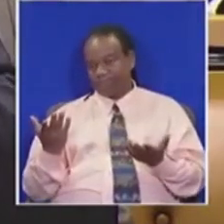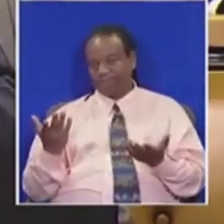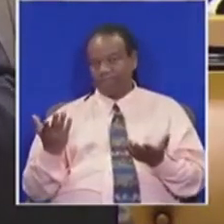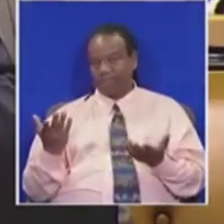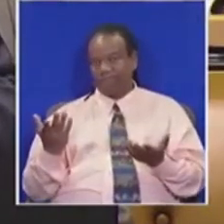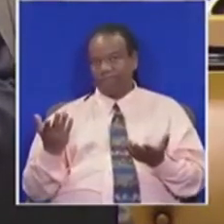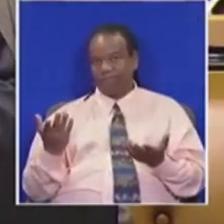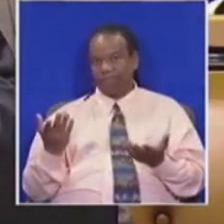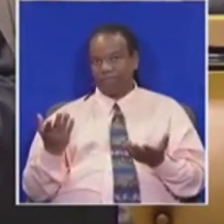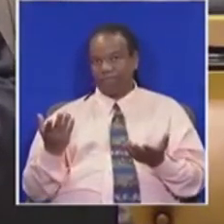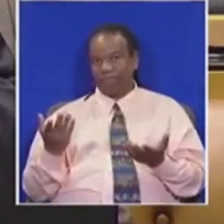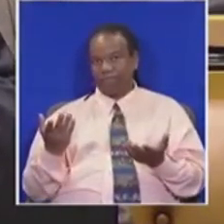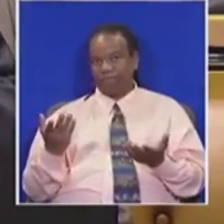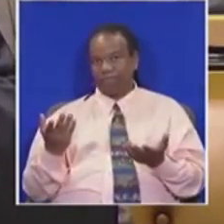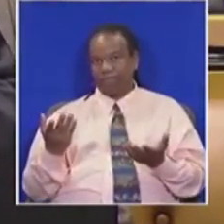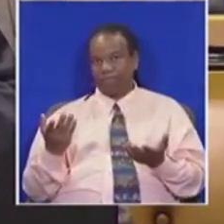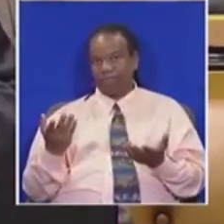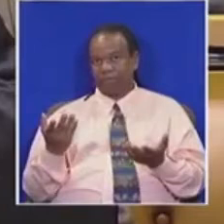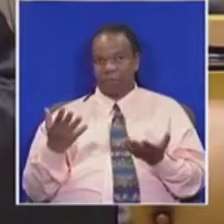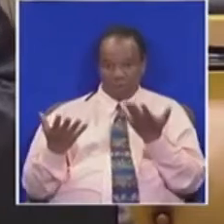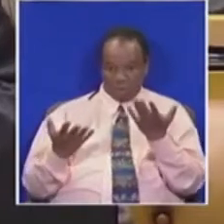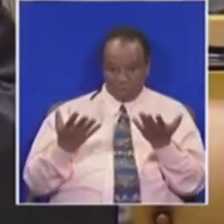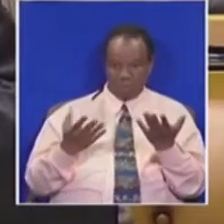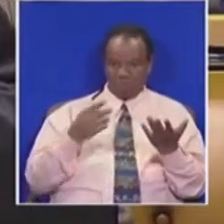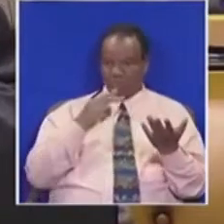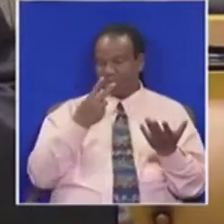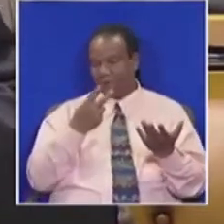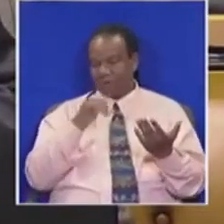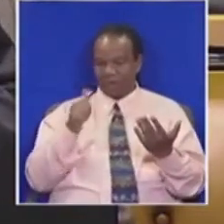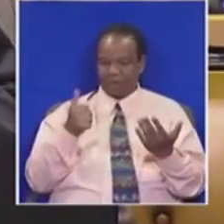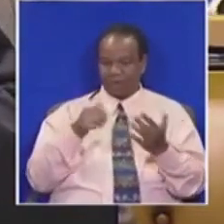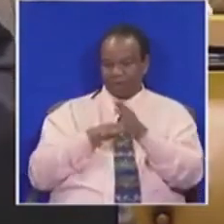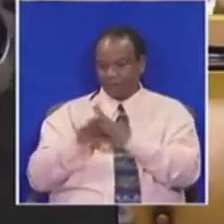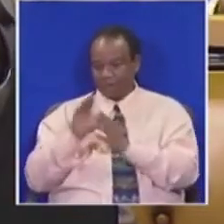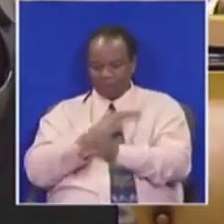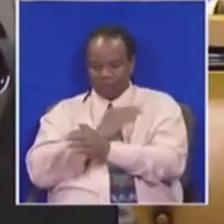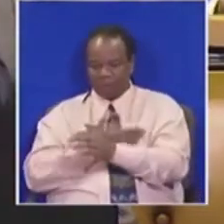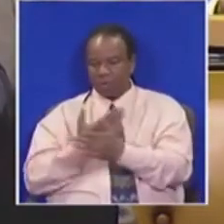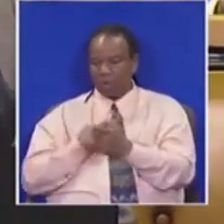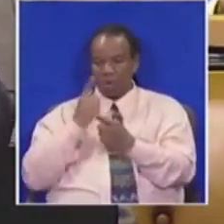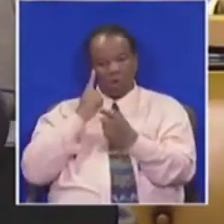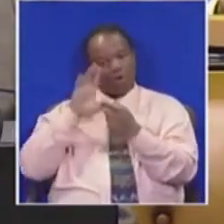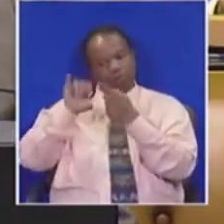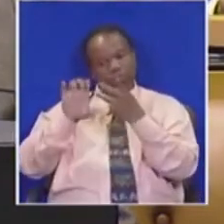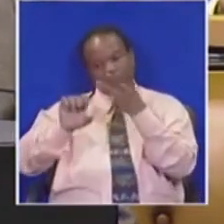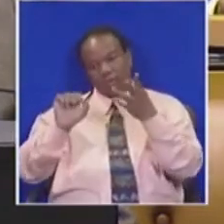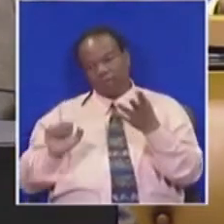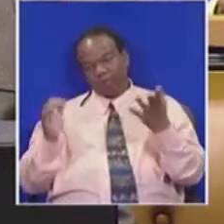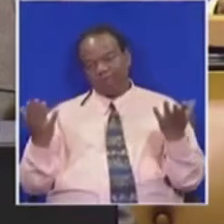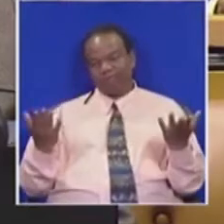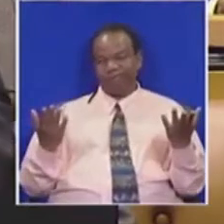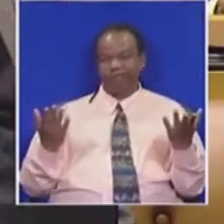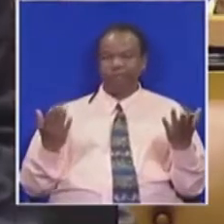but does it help you to meet and address your developmental mandate or objectives? Now that, for